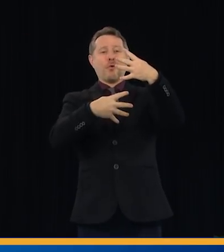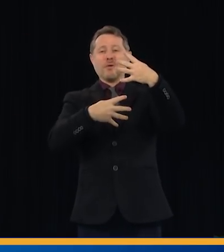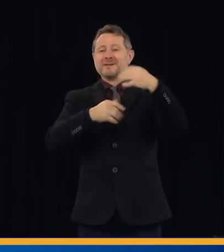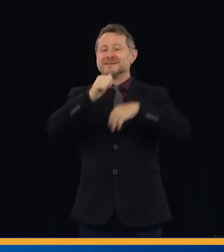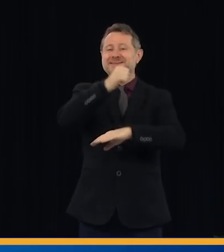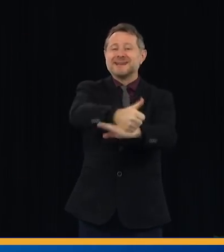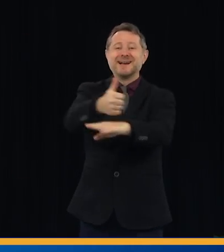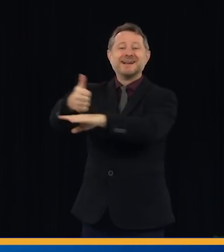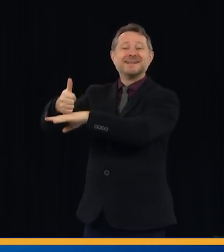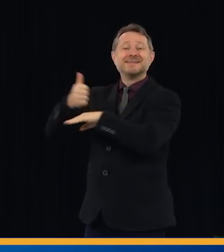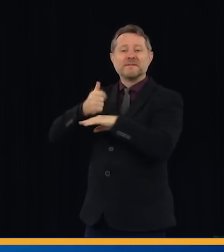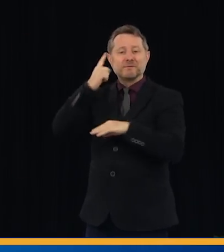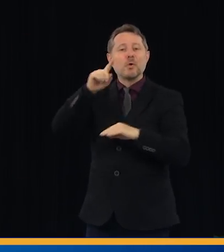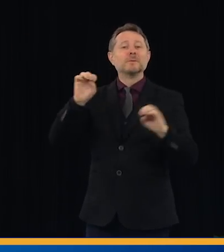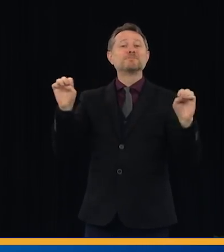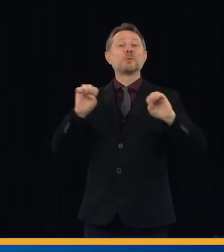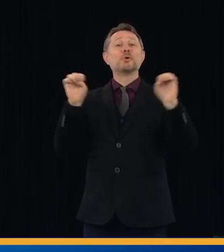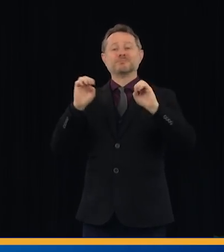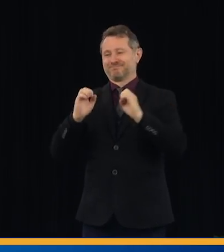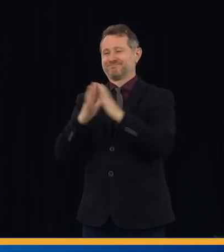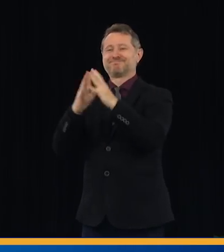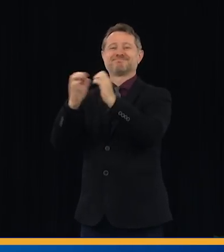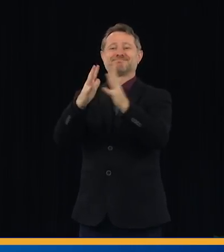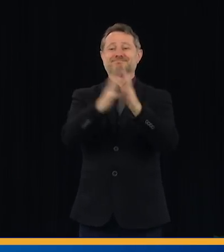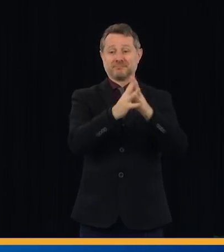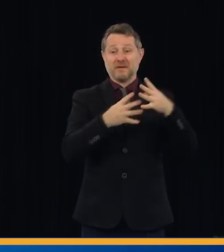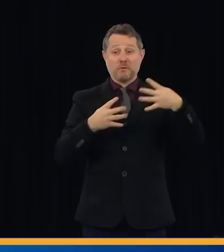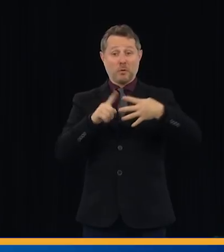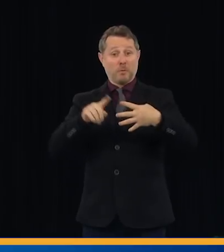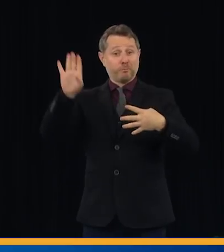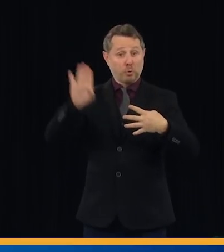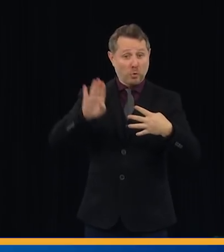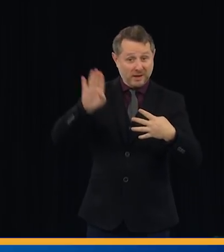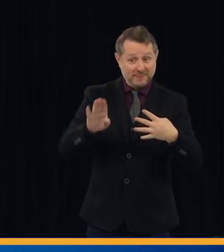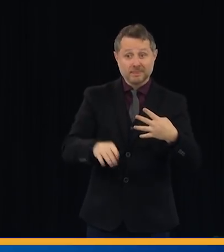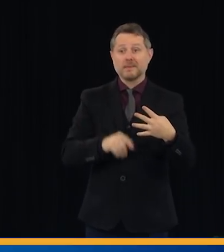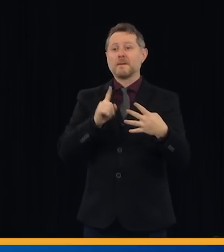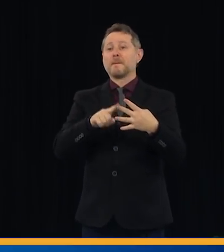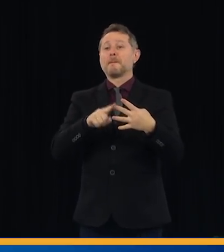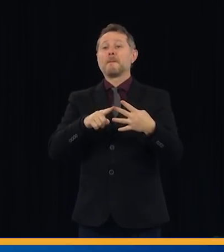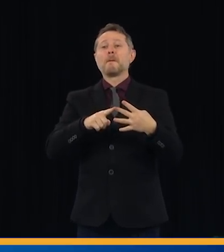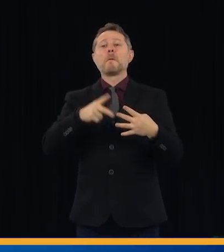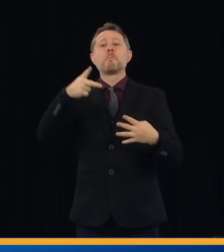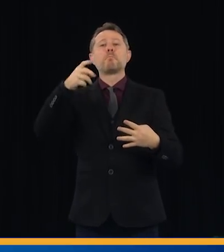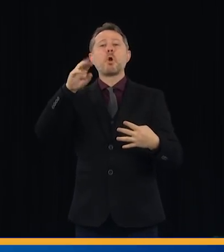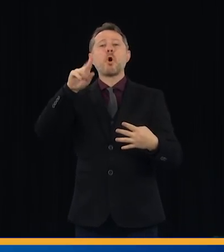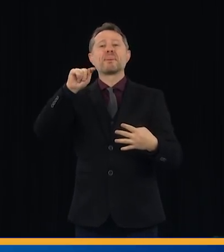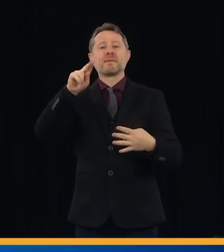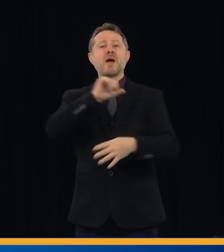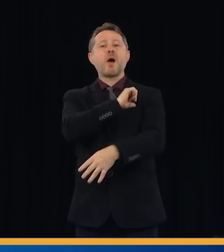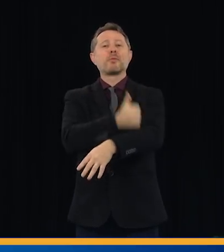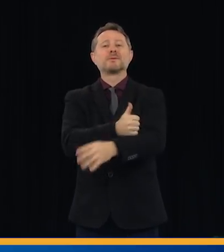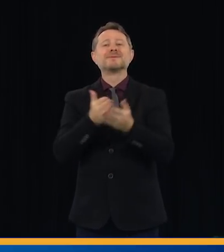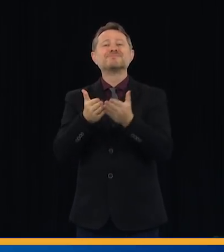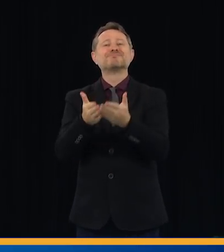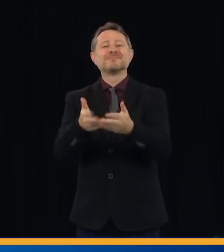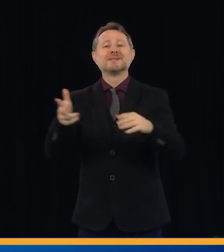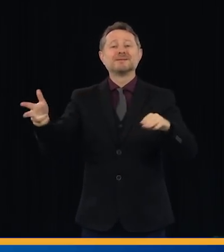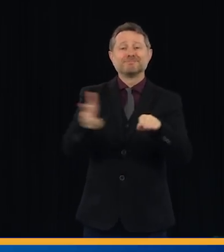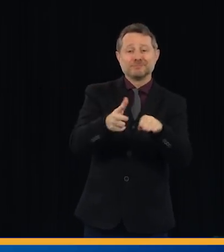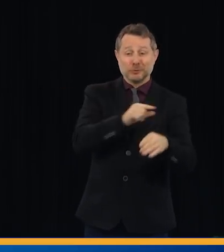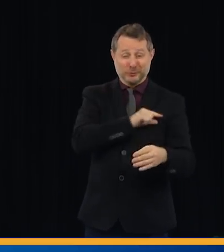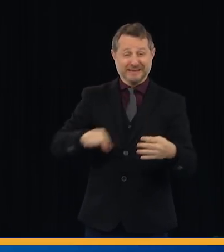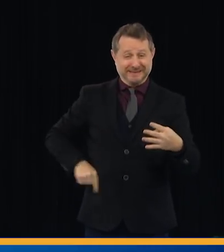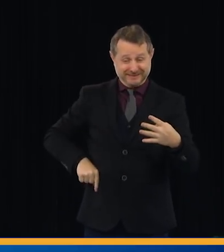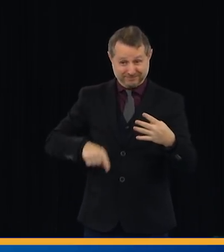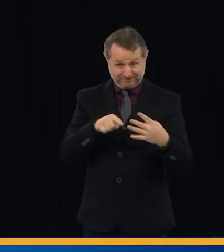medical facilities, one in Brooklyn at the Port Authority Cruise Ship Terminal, it's called, one in Queens